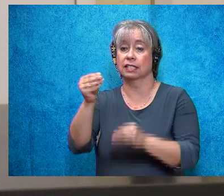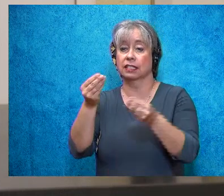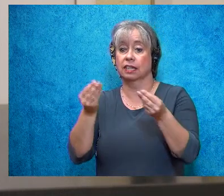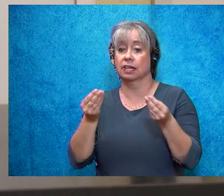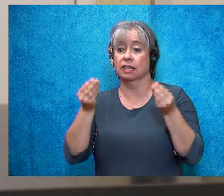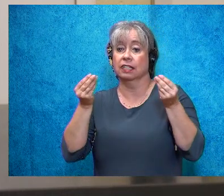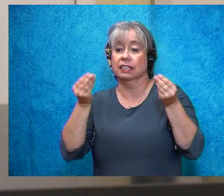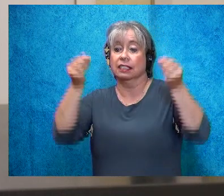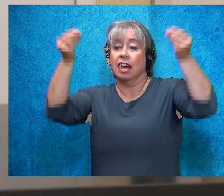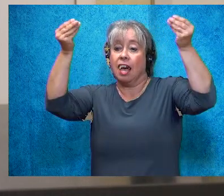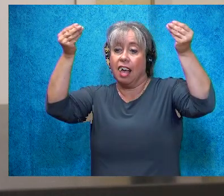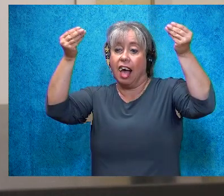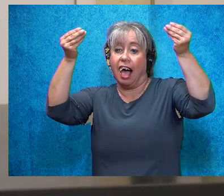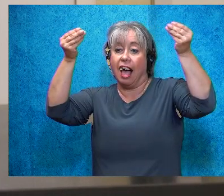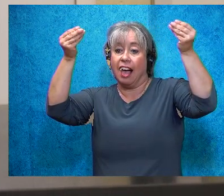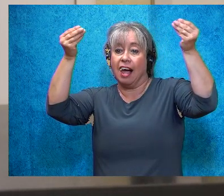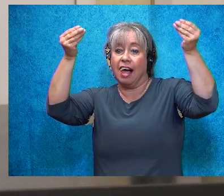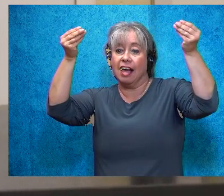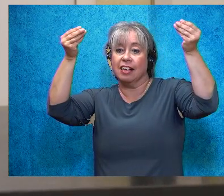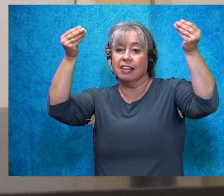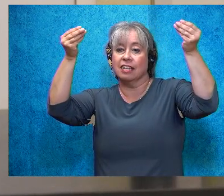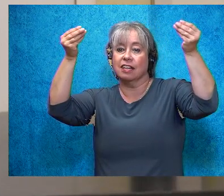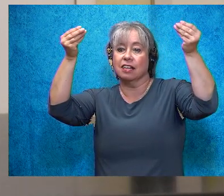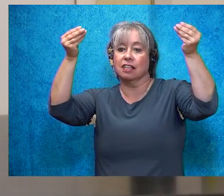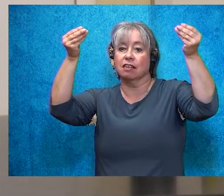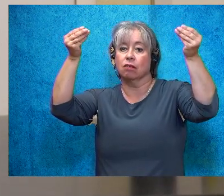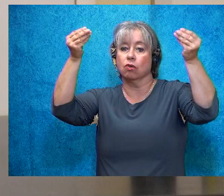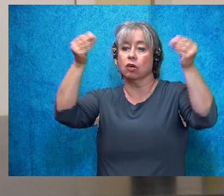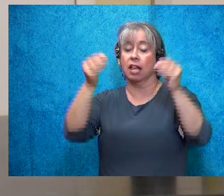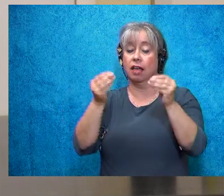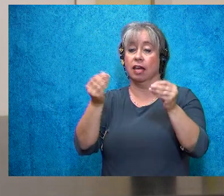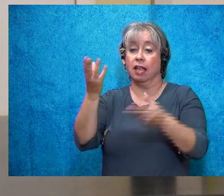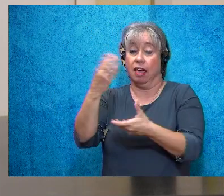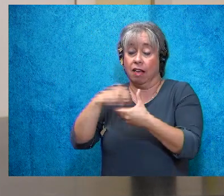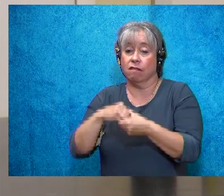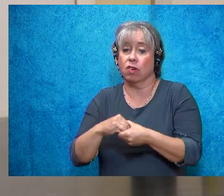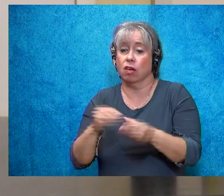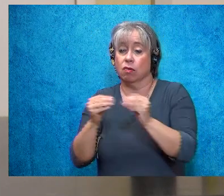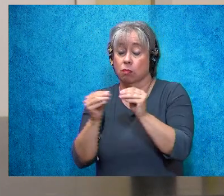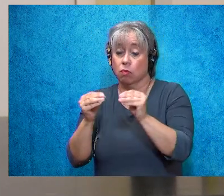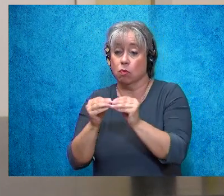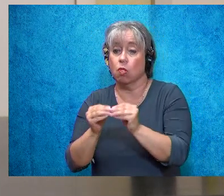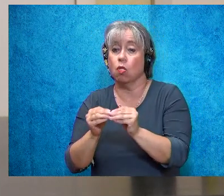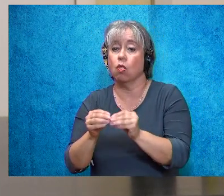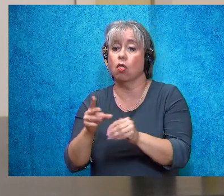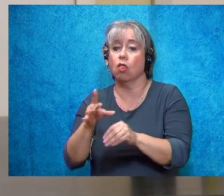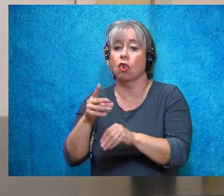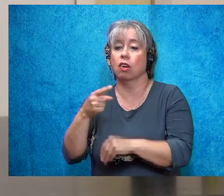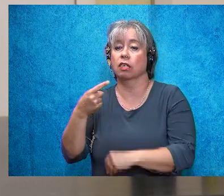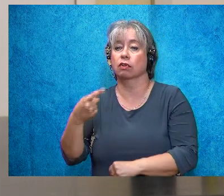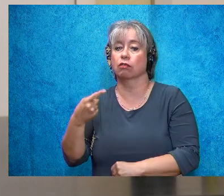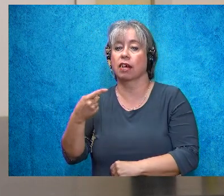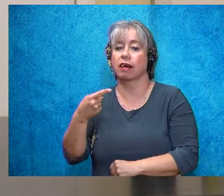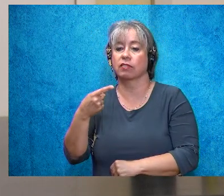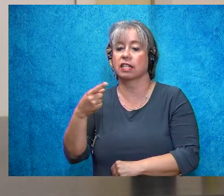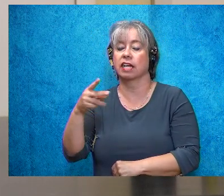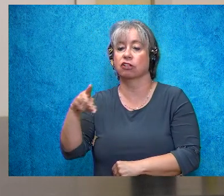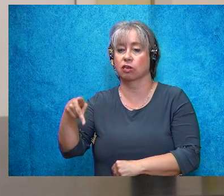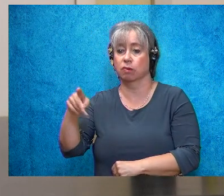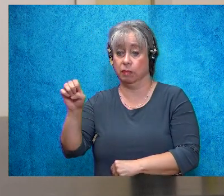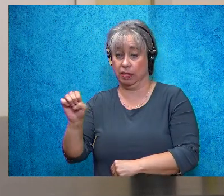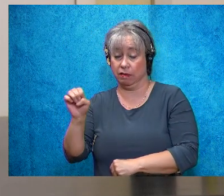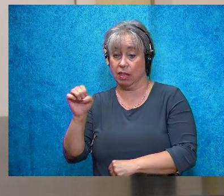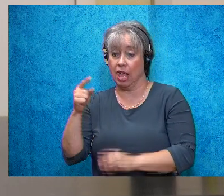If I lift it up higher, objects that are higher have more gravitational potential energy. And I'm going to show you an interactive in just a